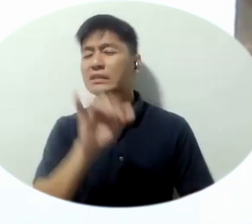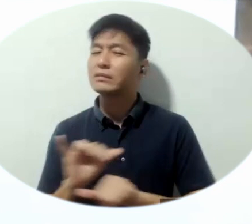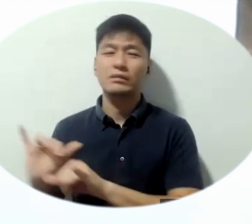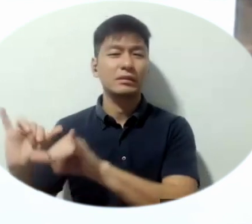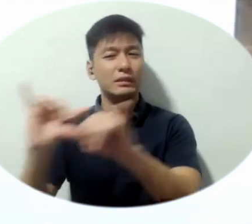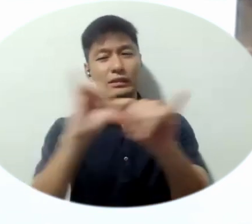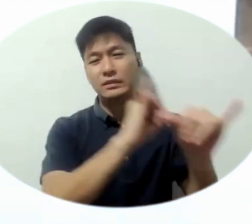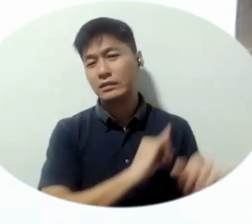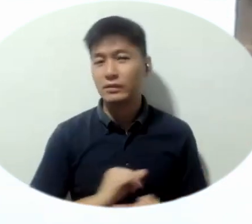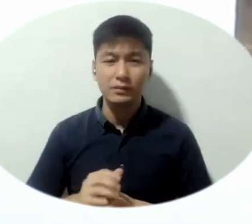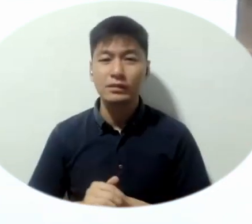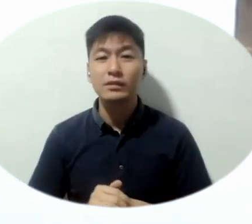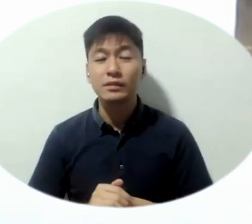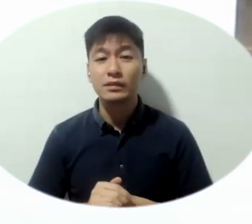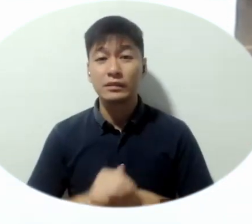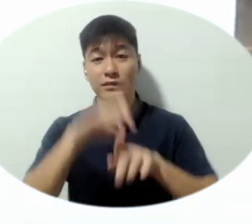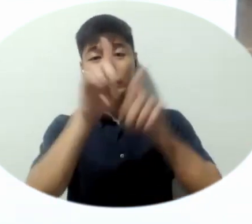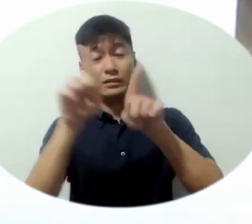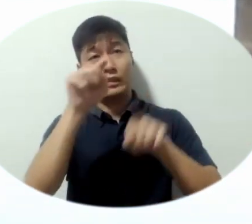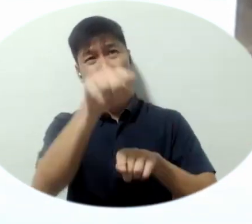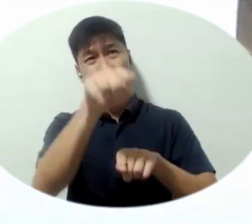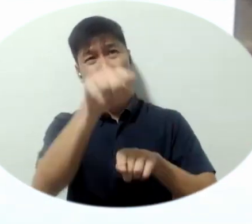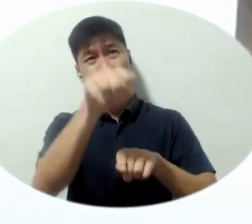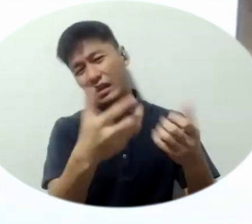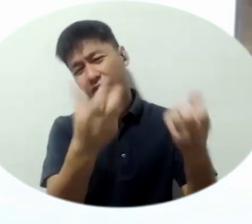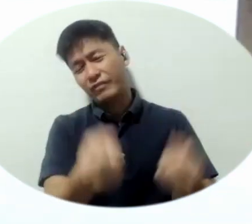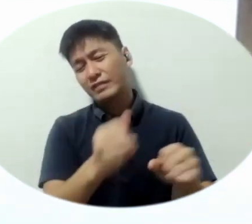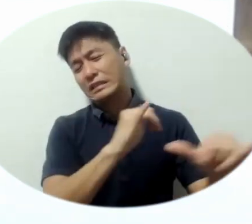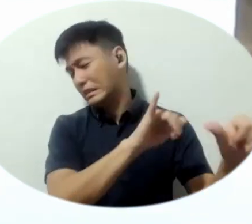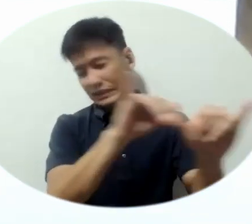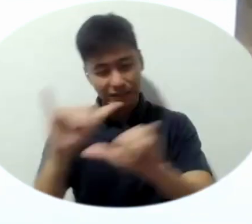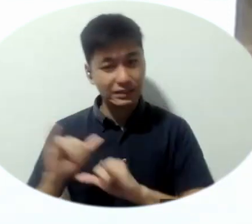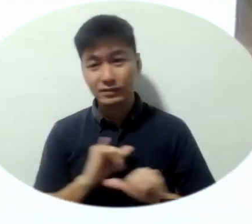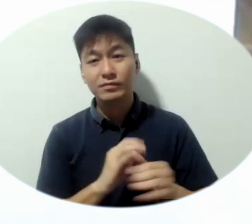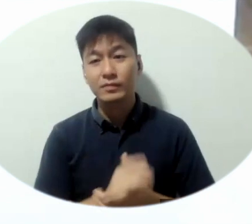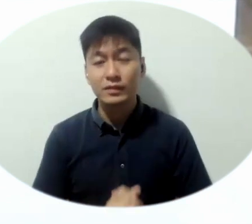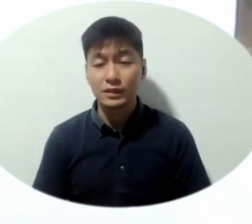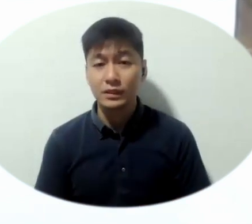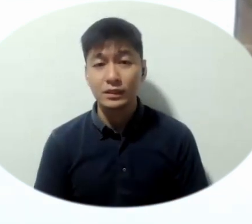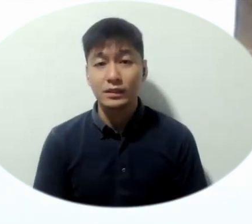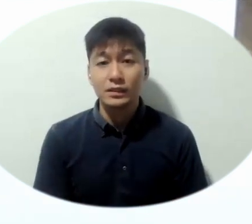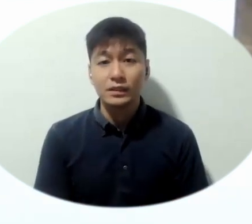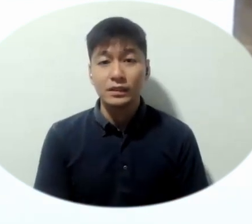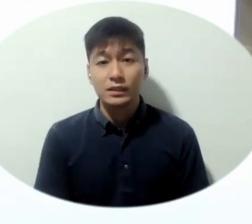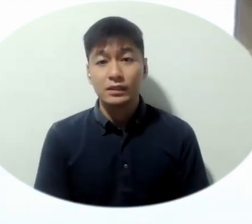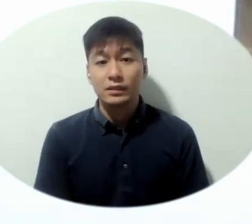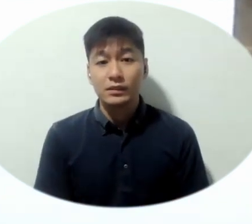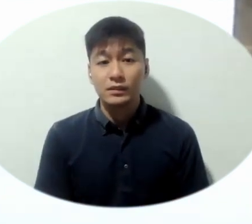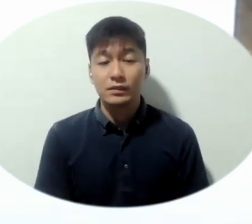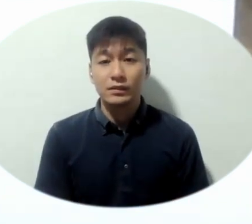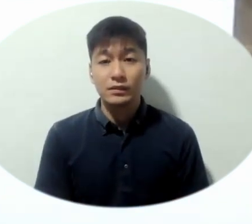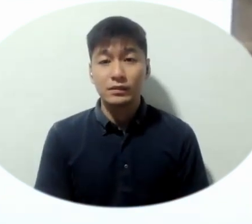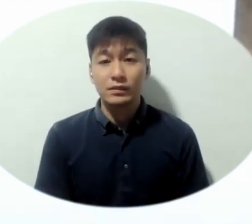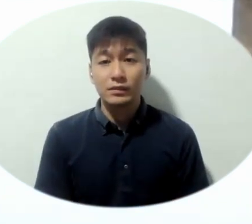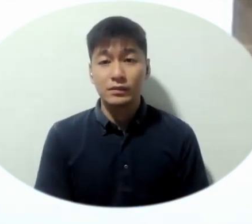the capital, that was really really hard. It was targeted, but it wasn't. I mean, number one